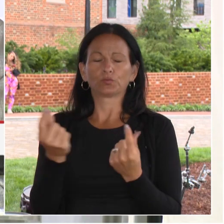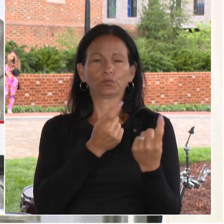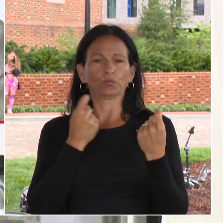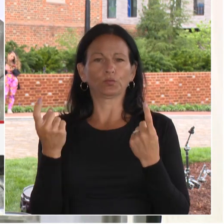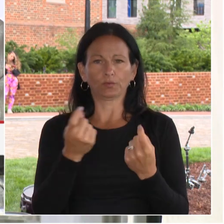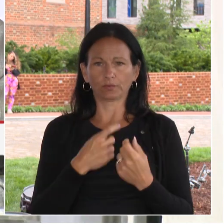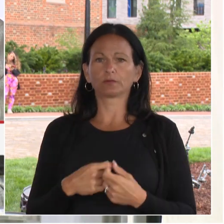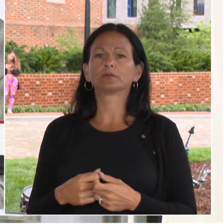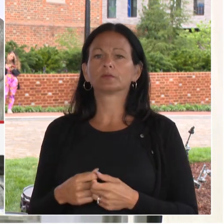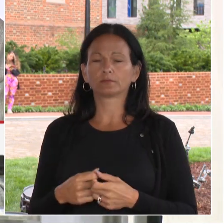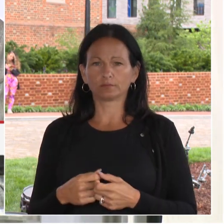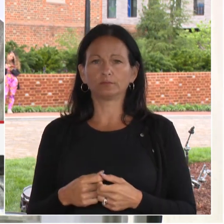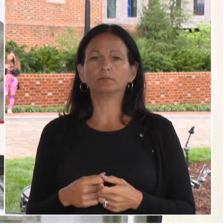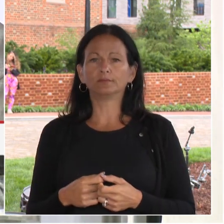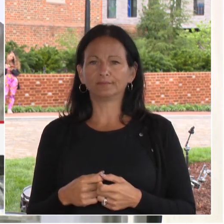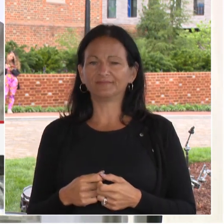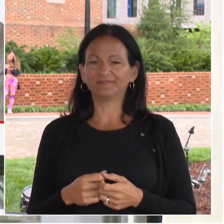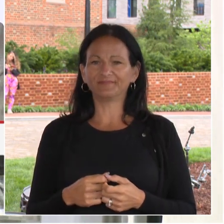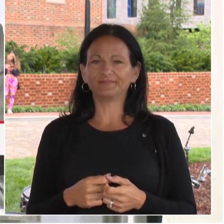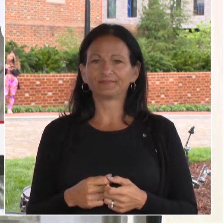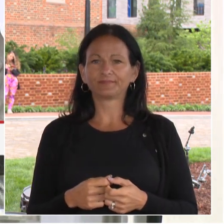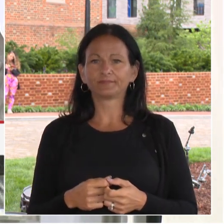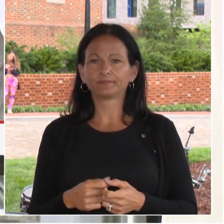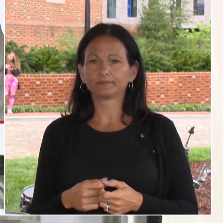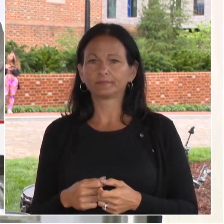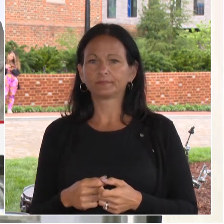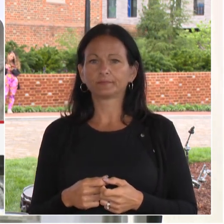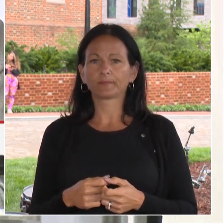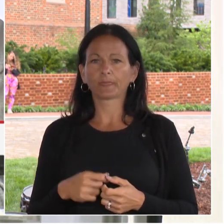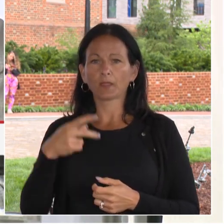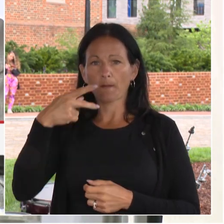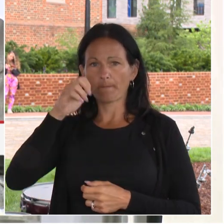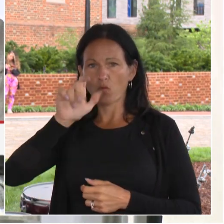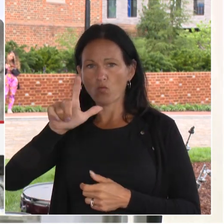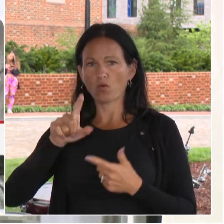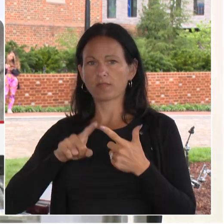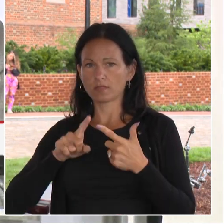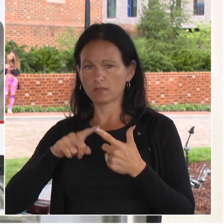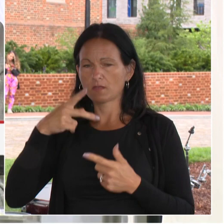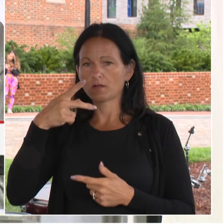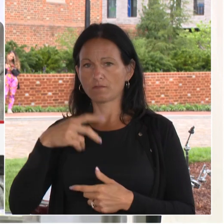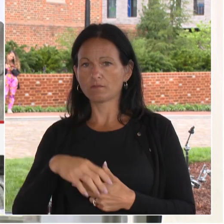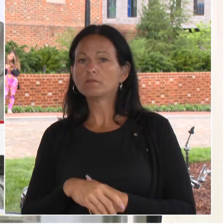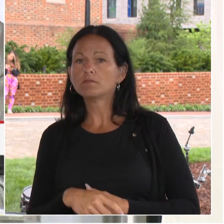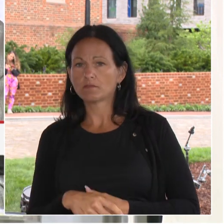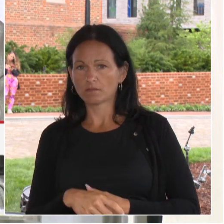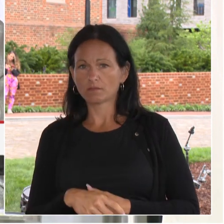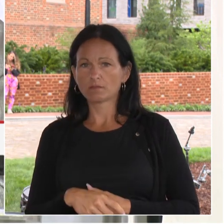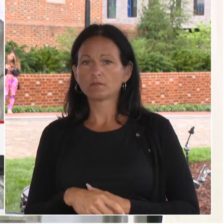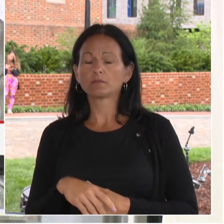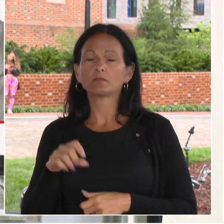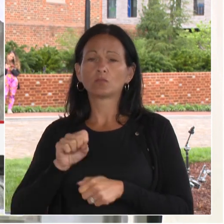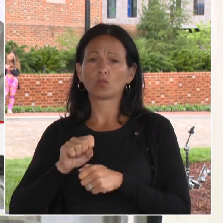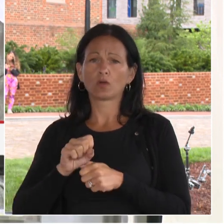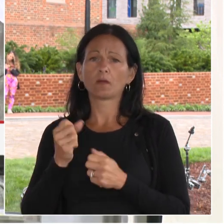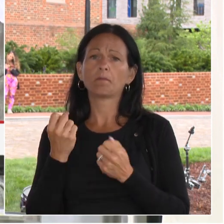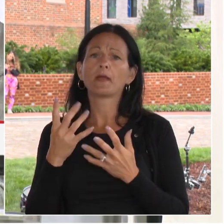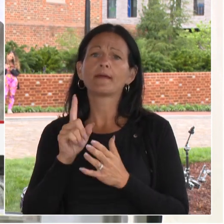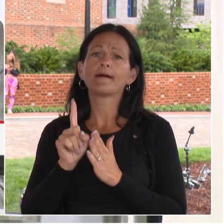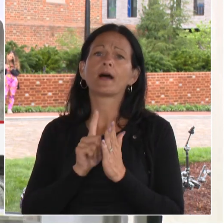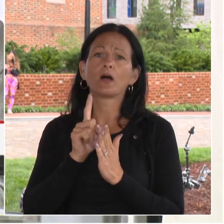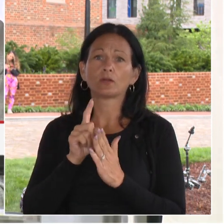materiality choices. Paul Kaminsky, who has worked tirelessly to make sure that every inch of this place